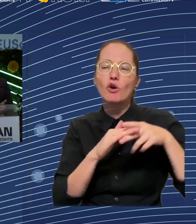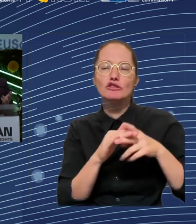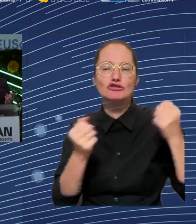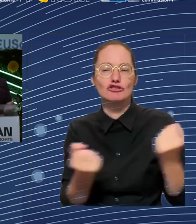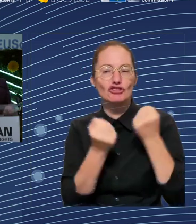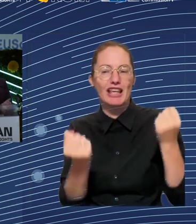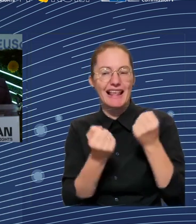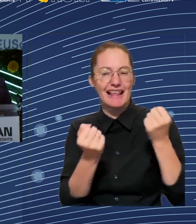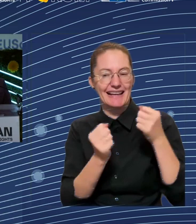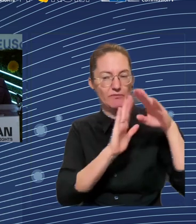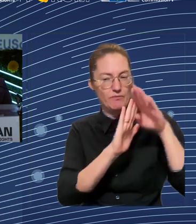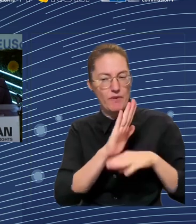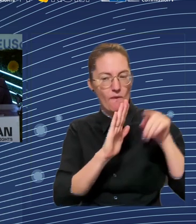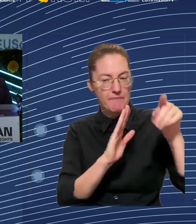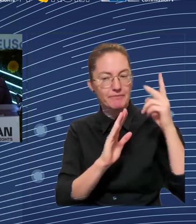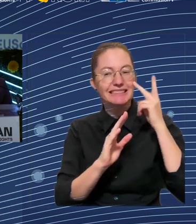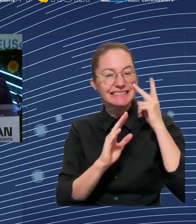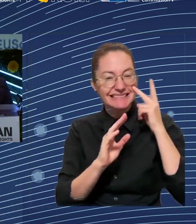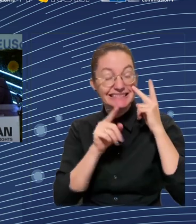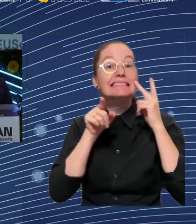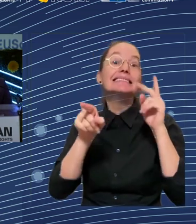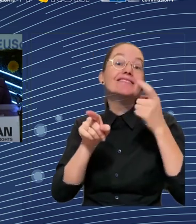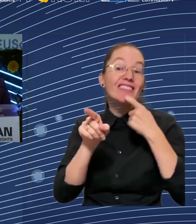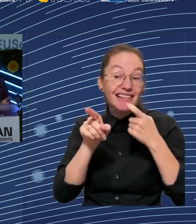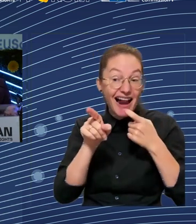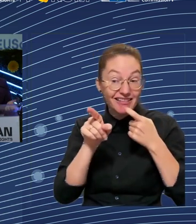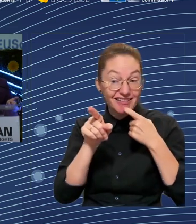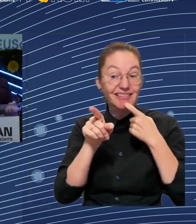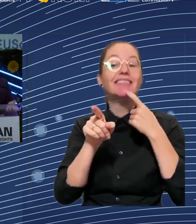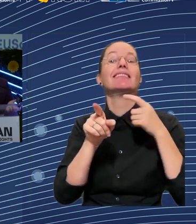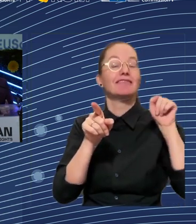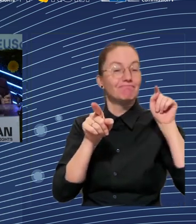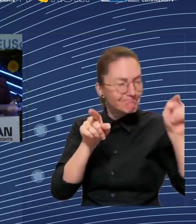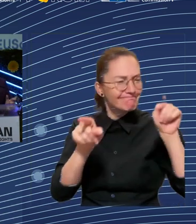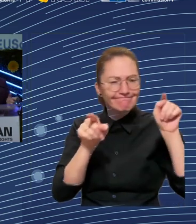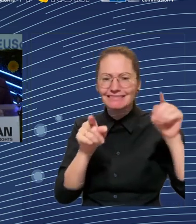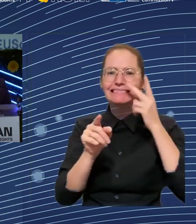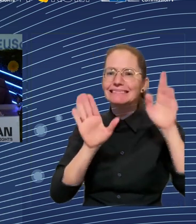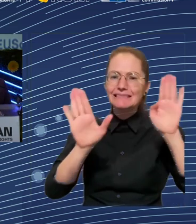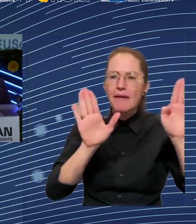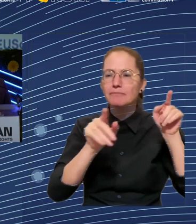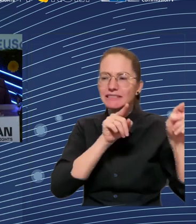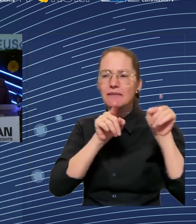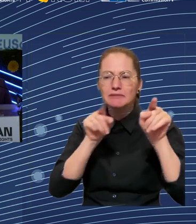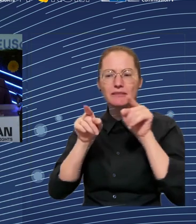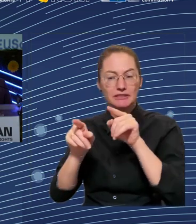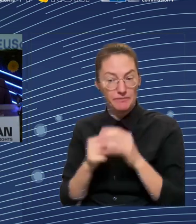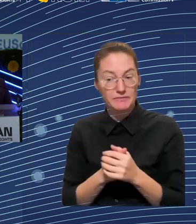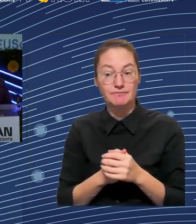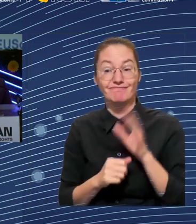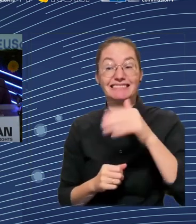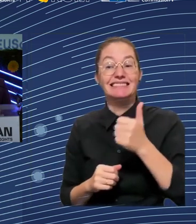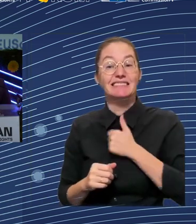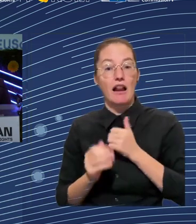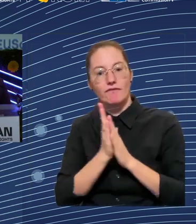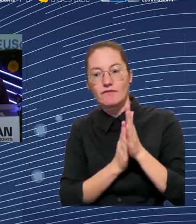typically underrepresented in the labor market. And this, in addition, points to benefits of activating underrepresented groups